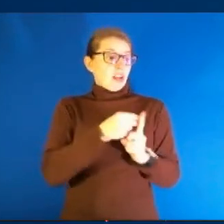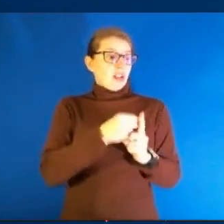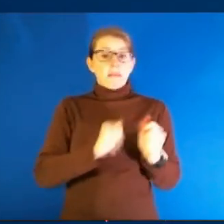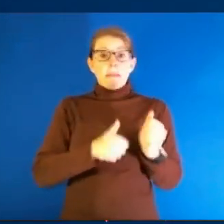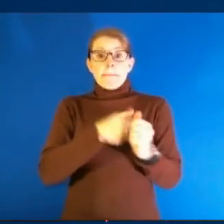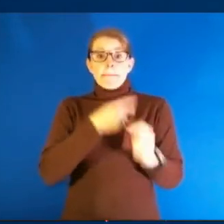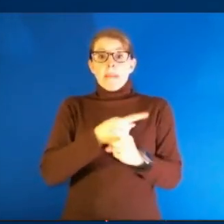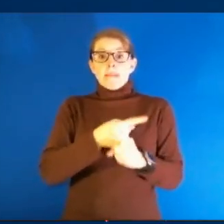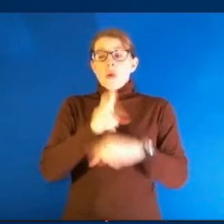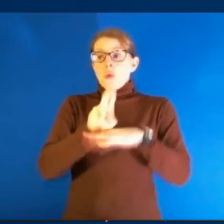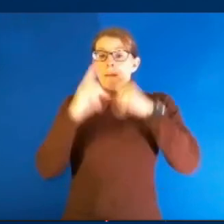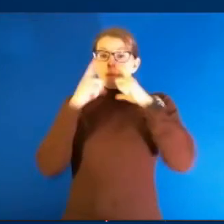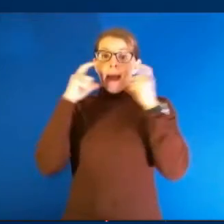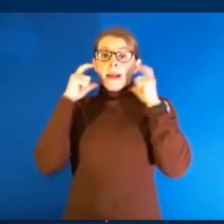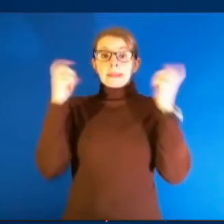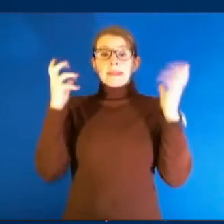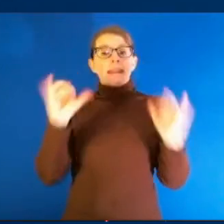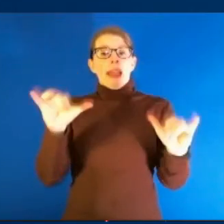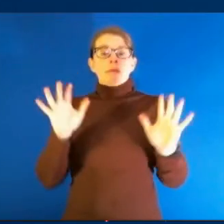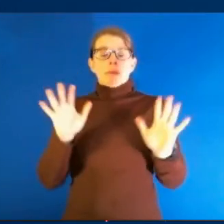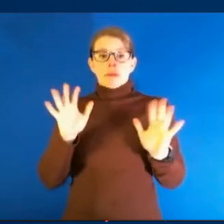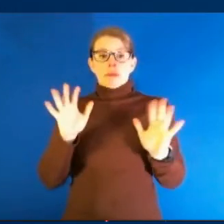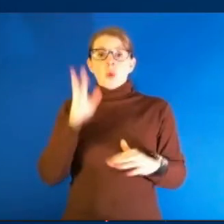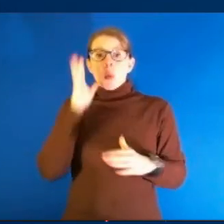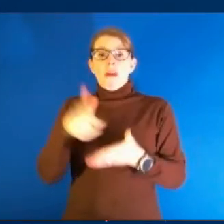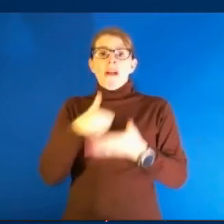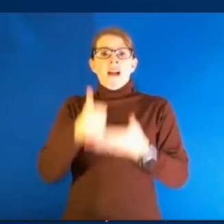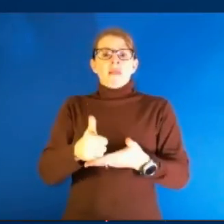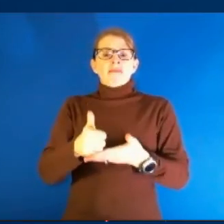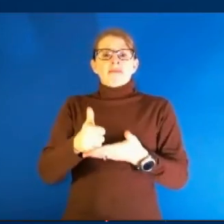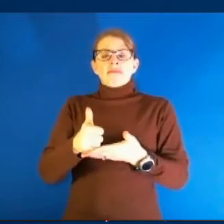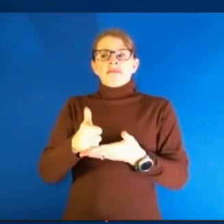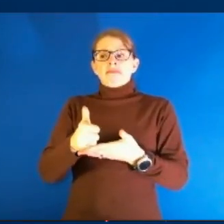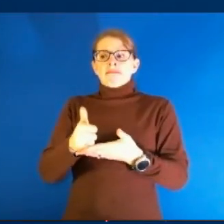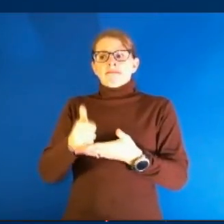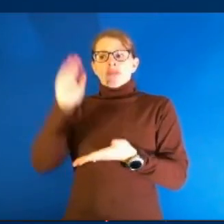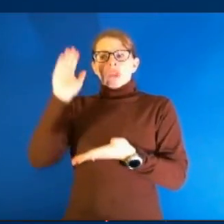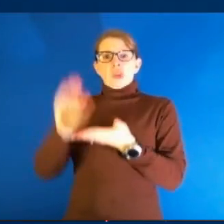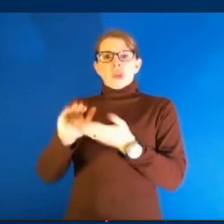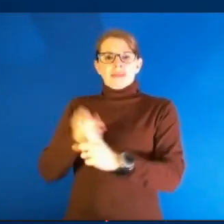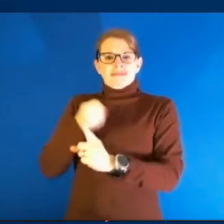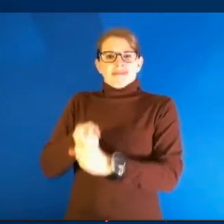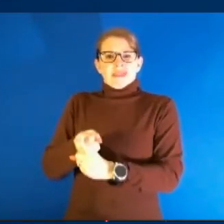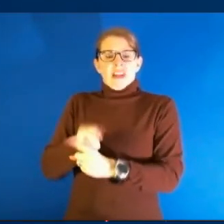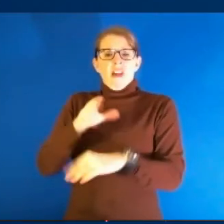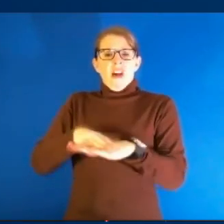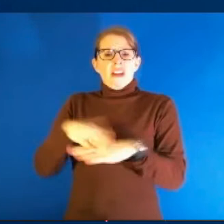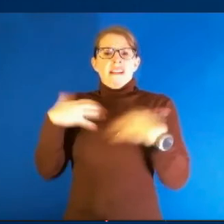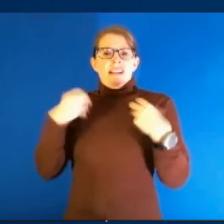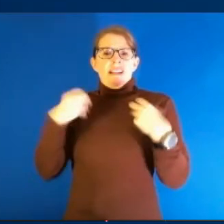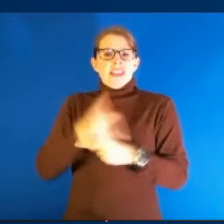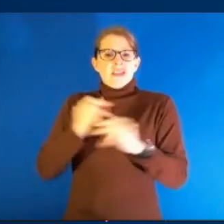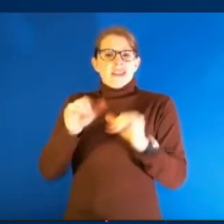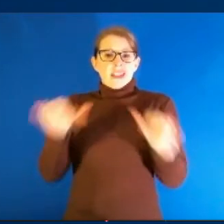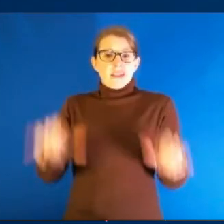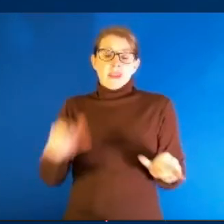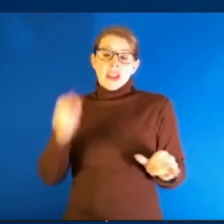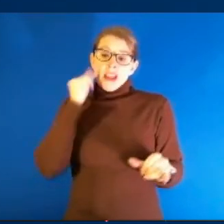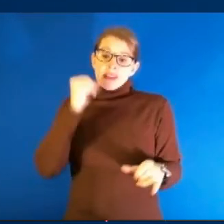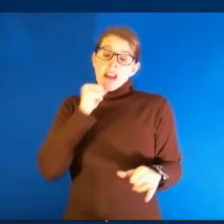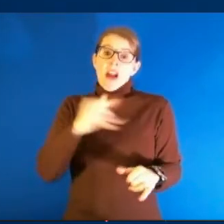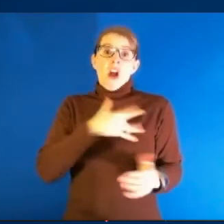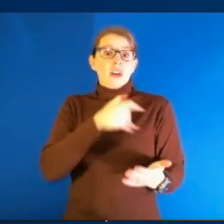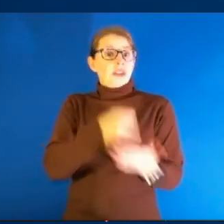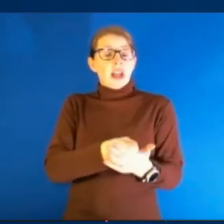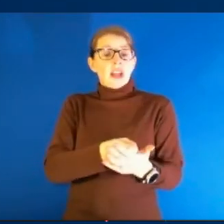settings, do the things to help blunt the effect on the healthcare system so we can continue to take care of everybody. Otherwise, we're going to see the rates from heart attack,